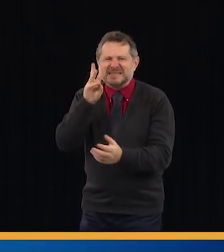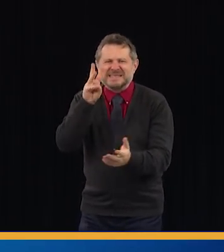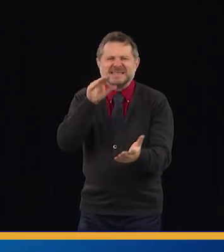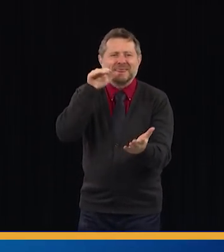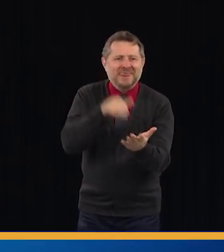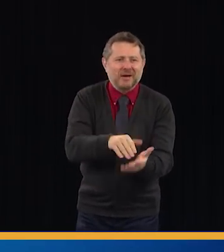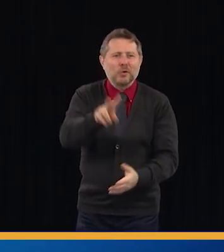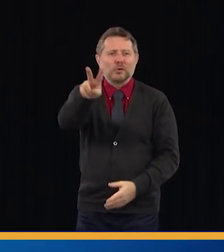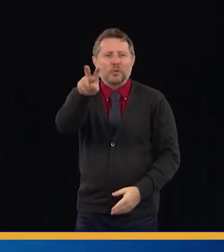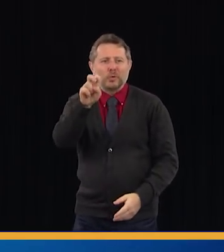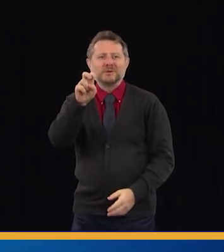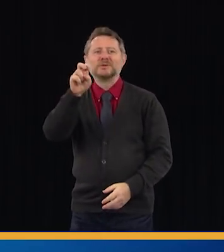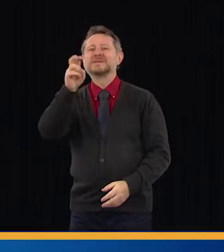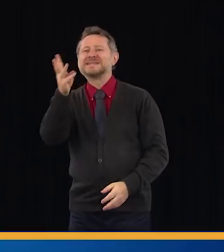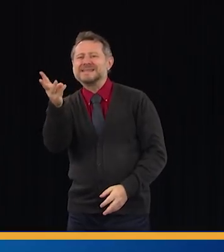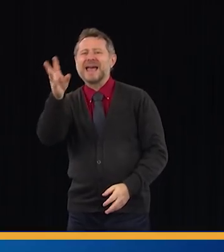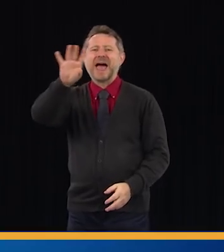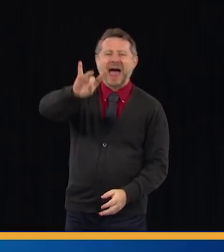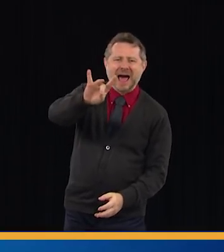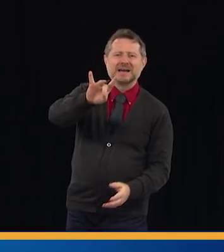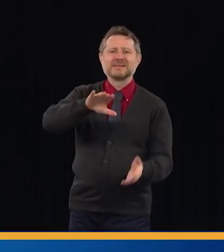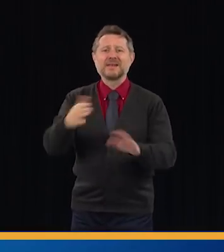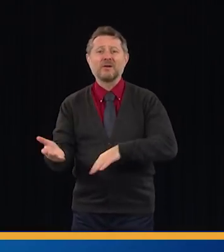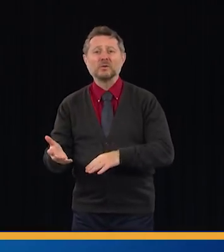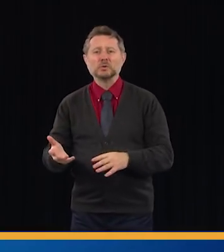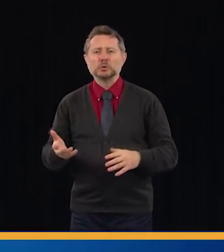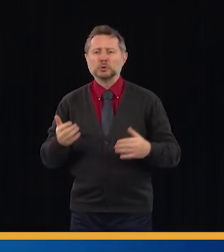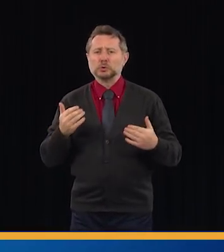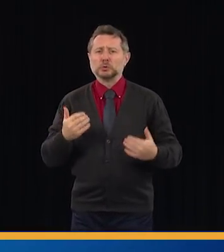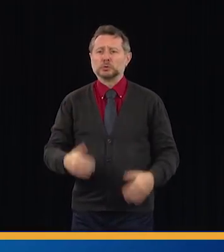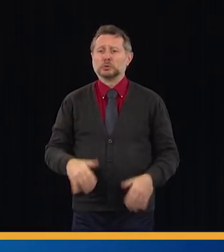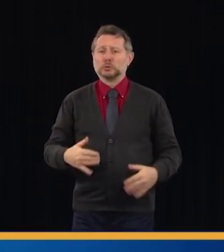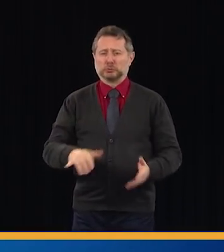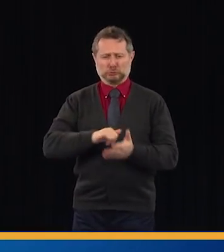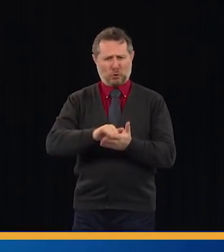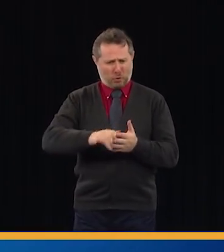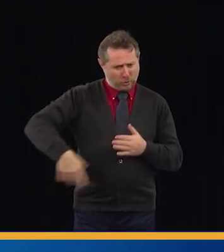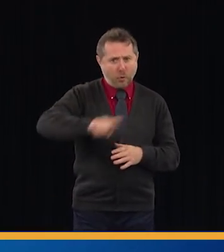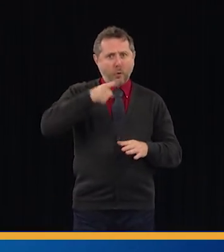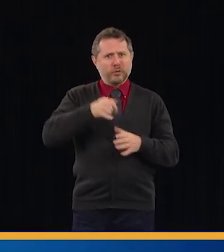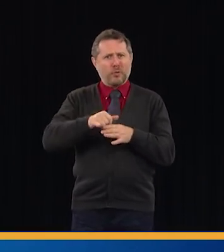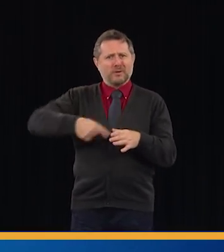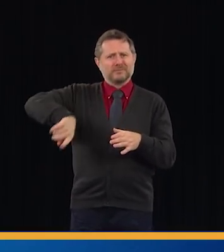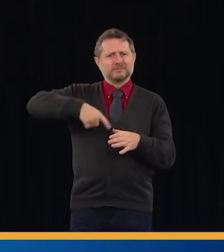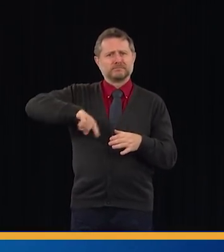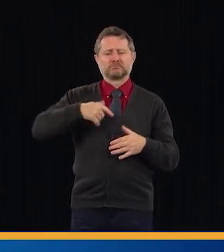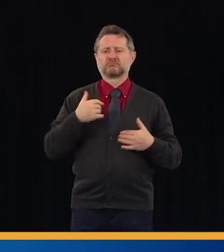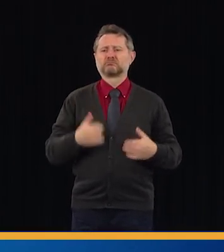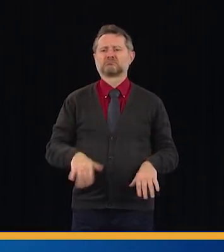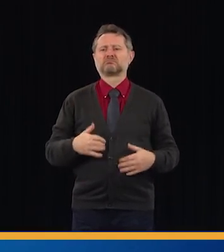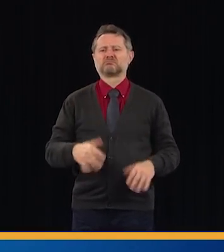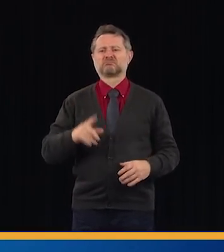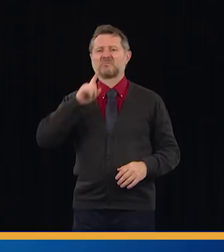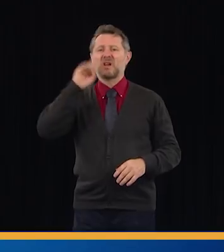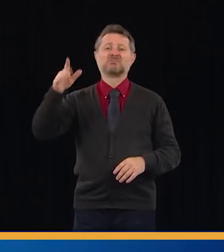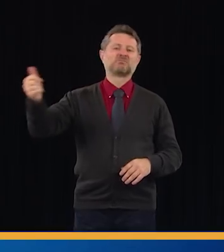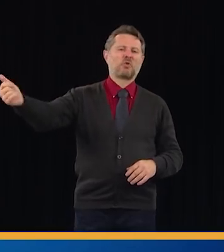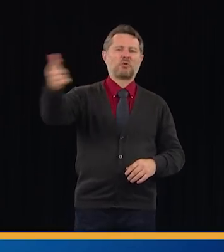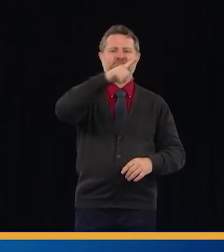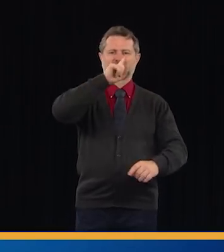New Yorkers. I'm going to direct all flags to be flown at